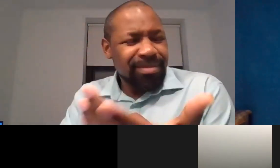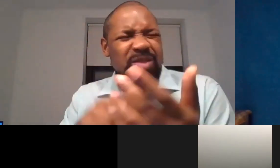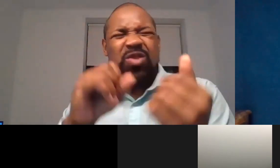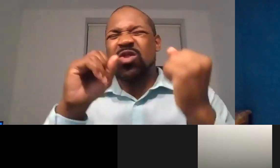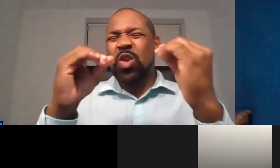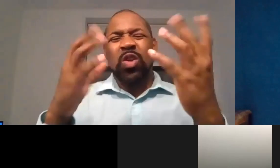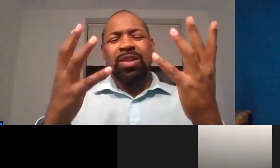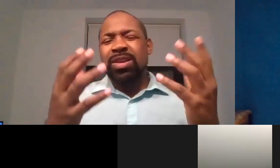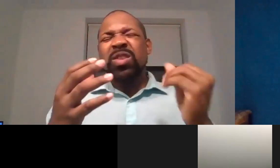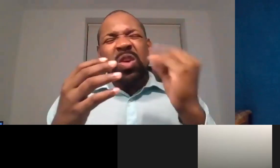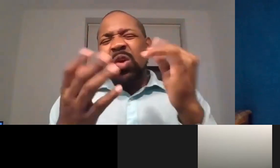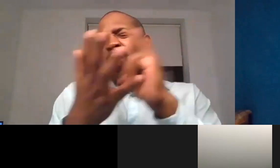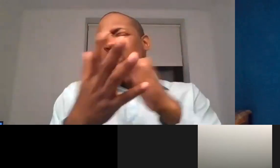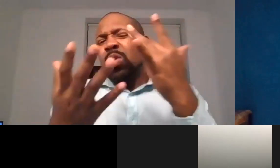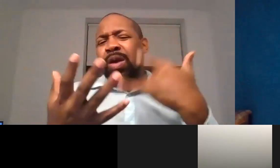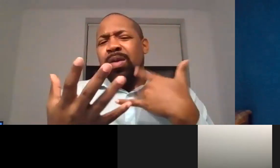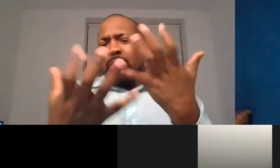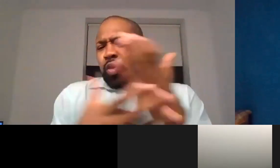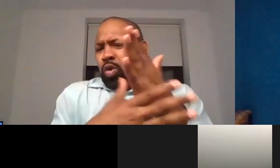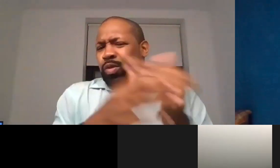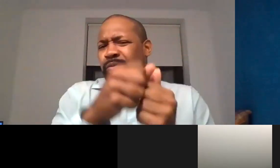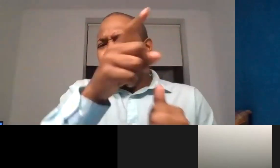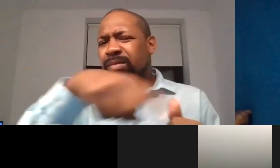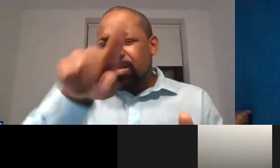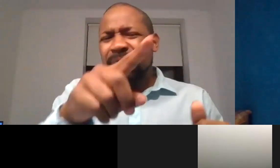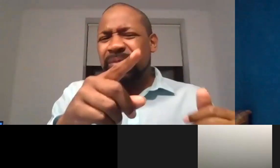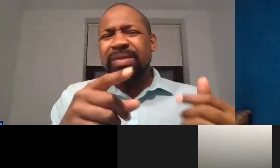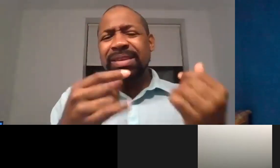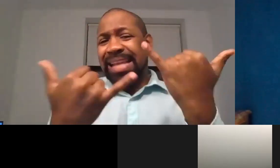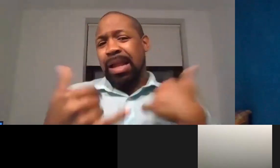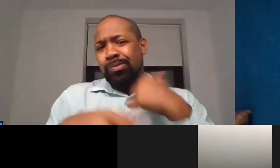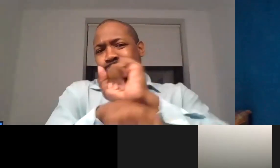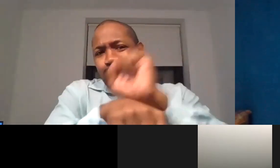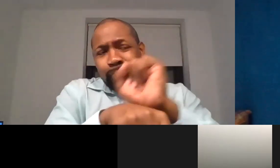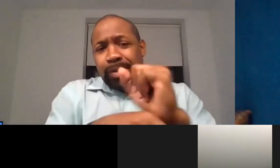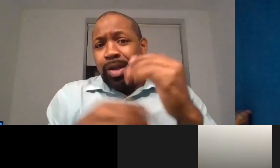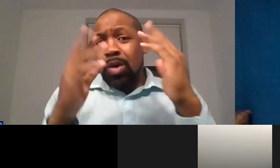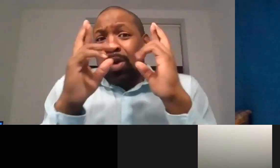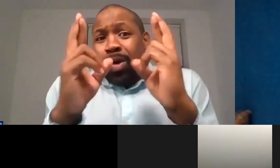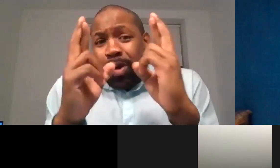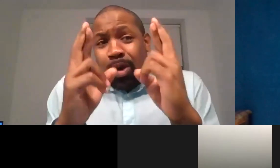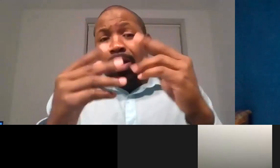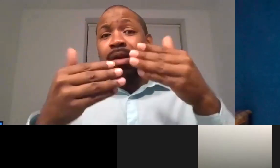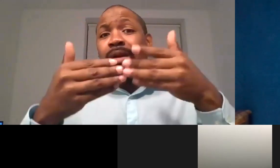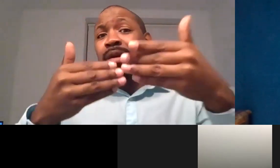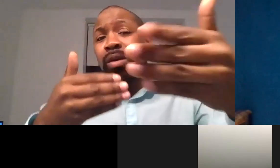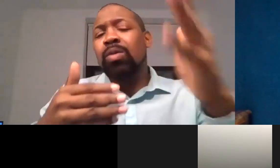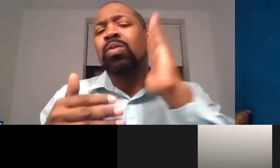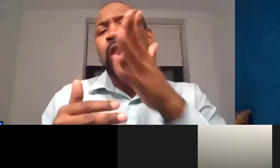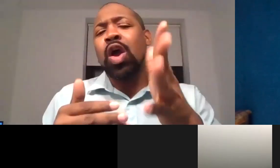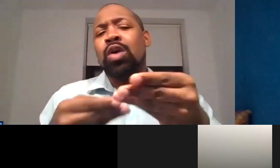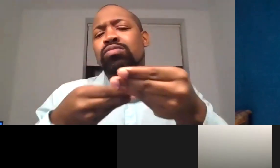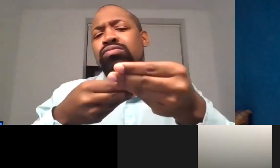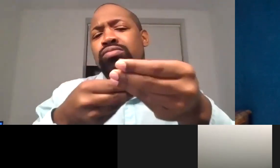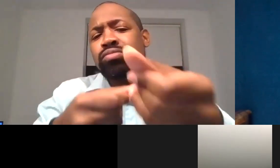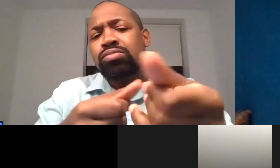be recognized, that people with disabilities should be recognized. So that's really why I wanted to share that with you. And now I'm working